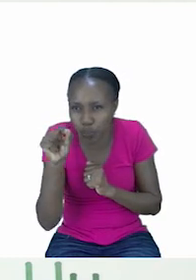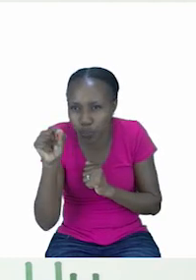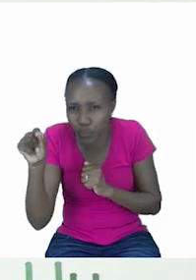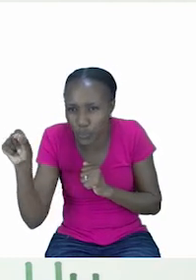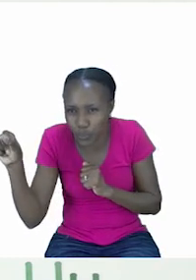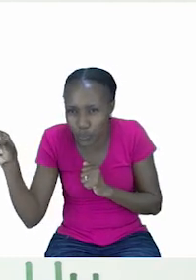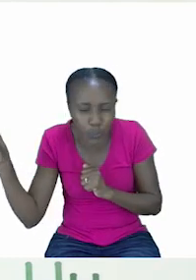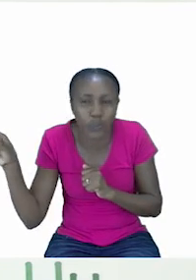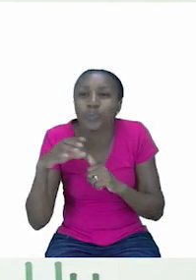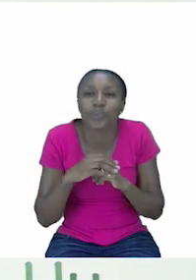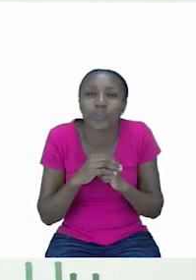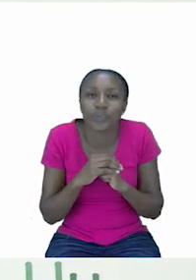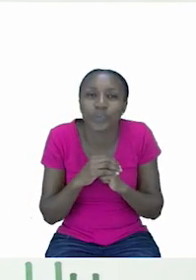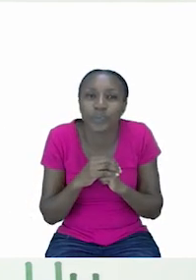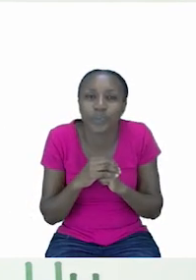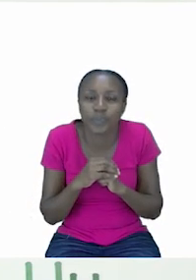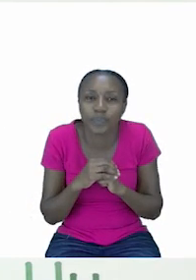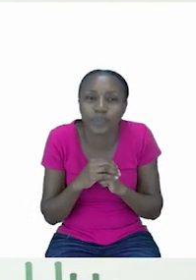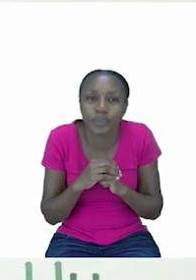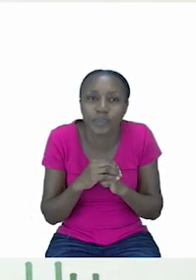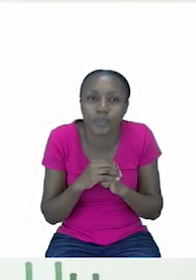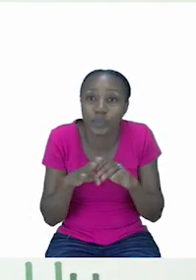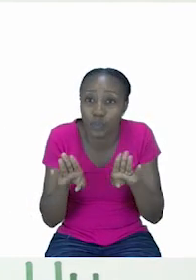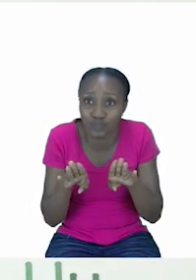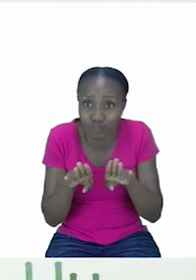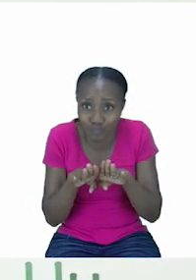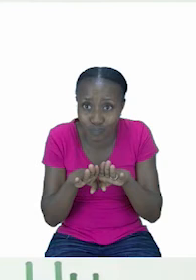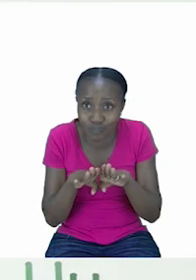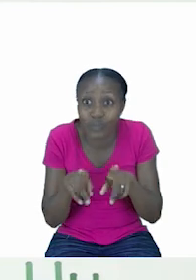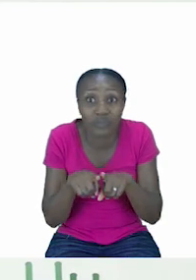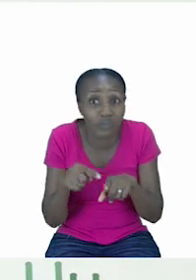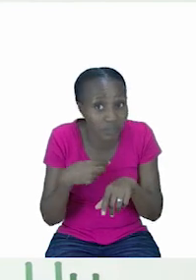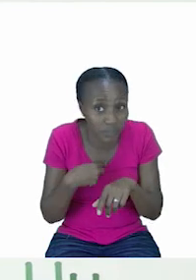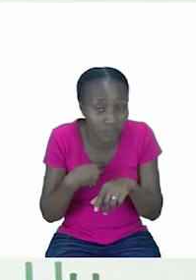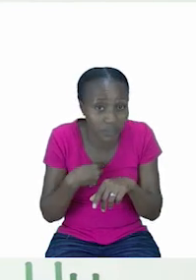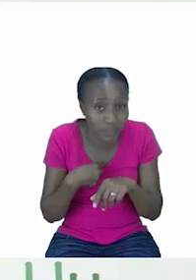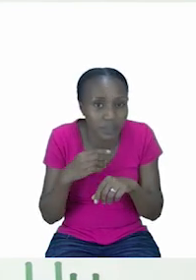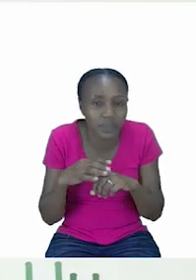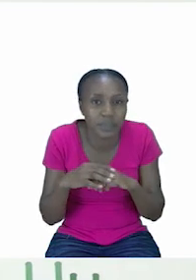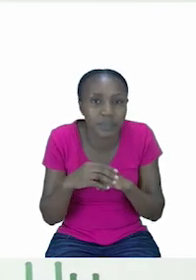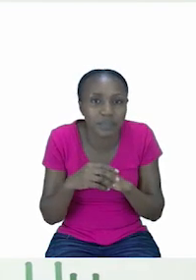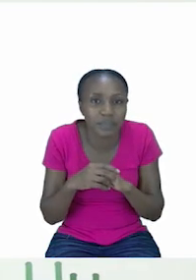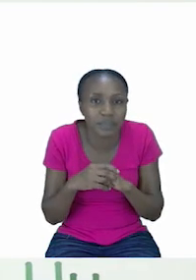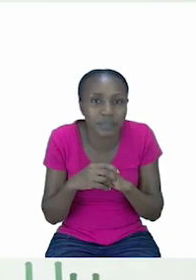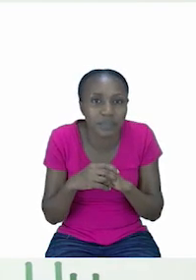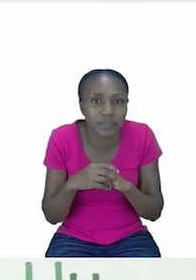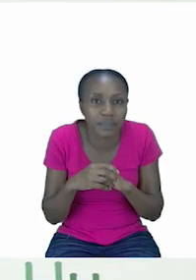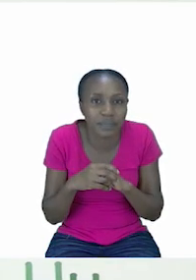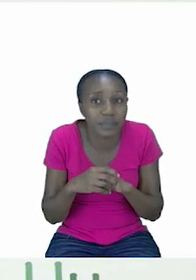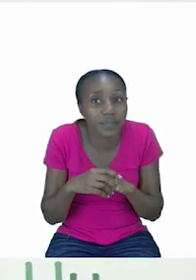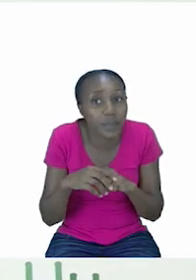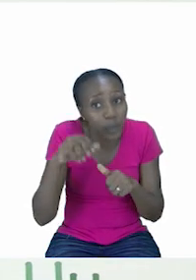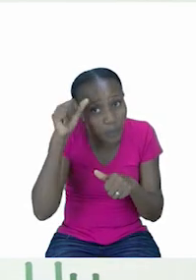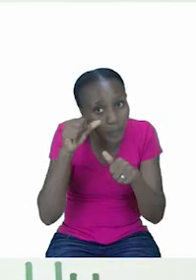you to first take your finger and you're going to trace going across.